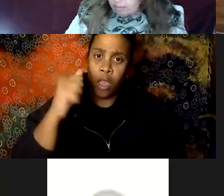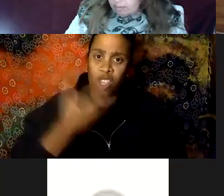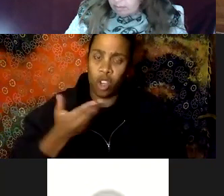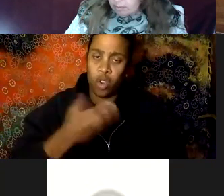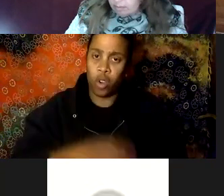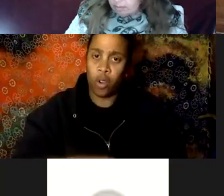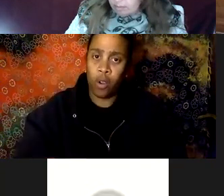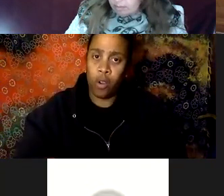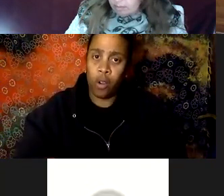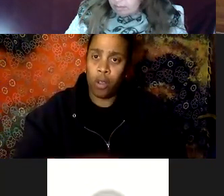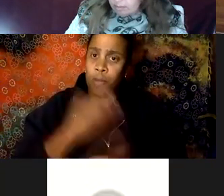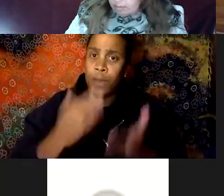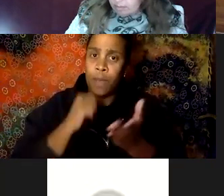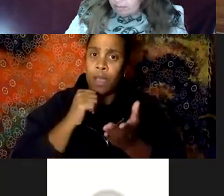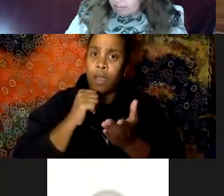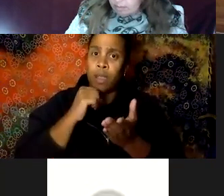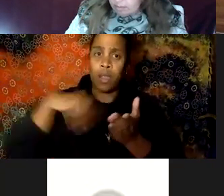Yeah, Angela might not be here yet.